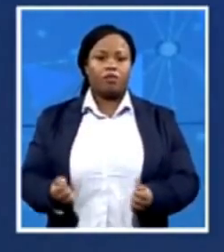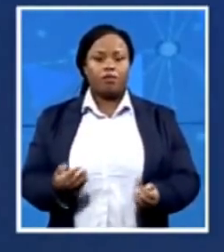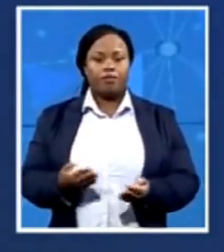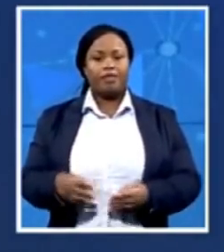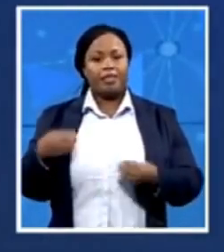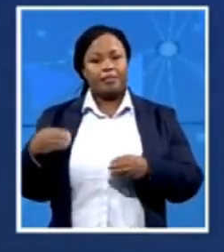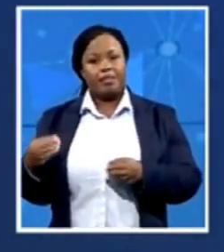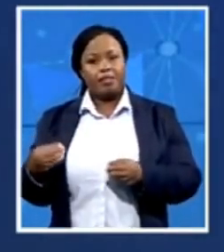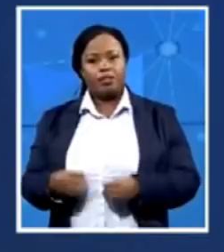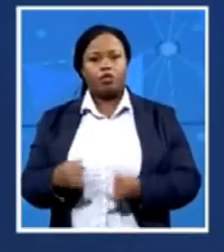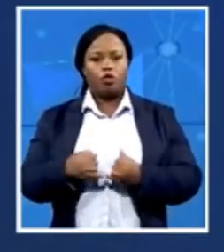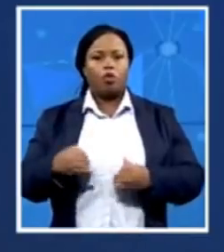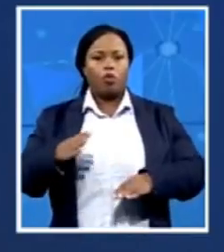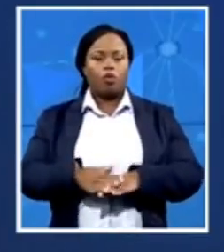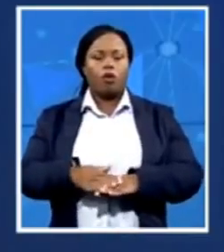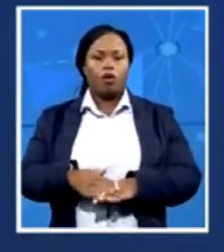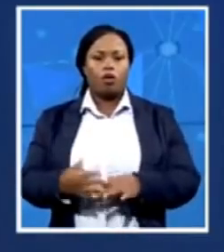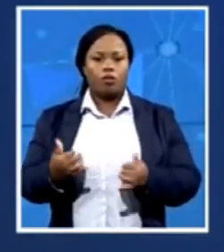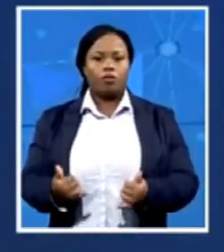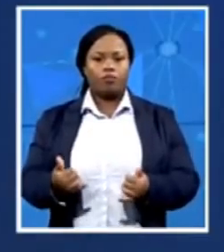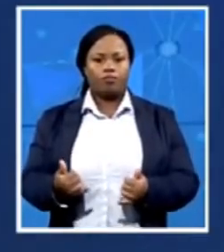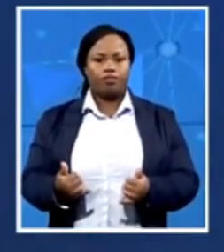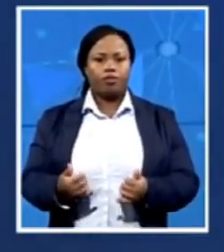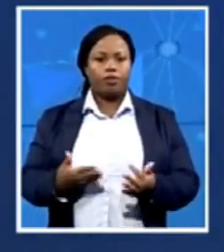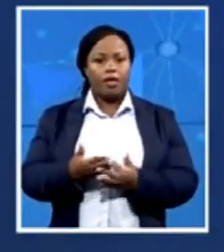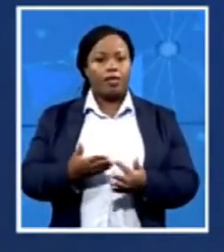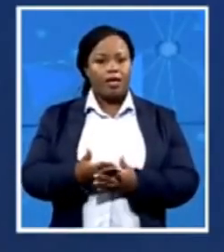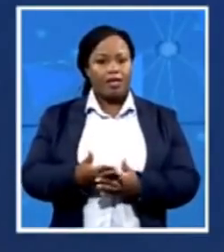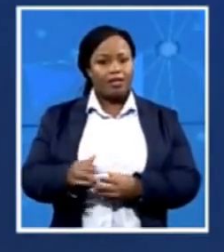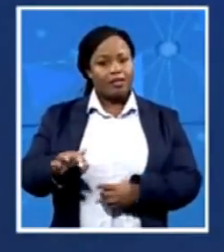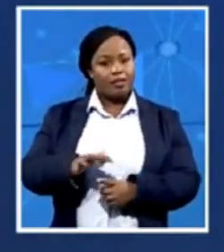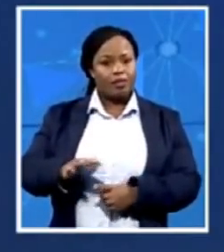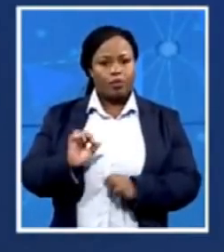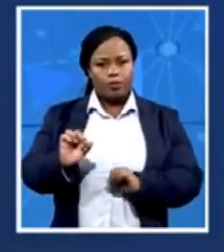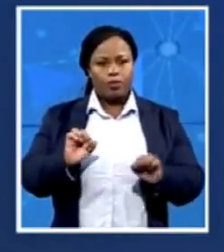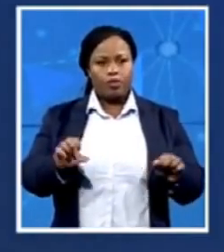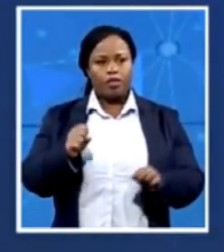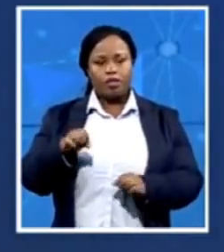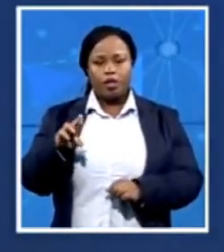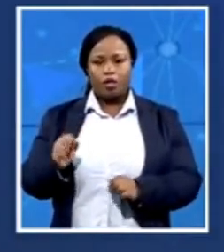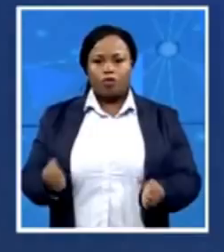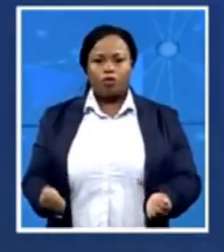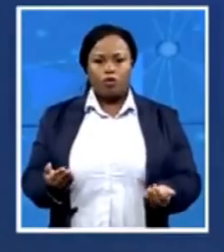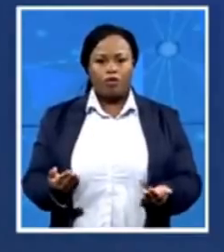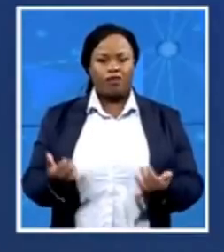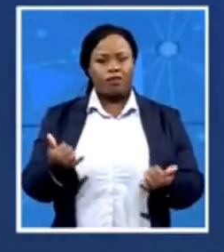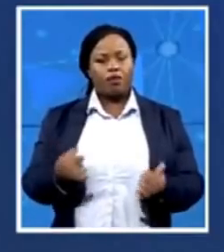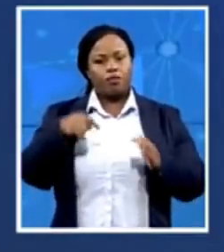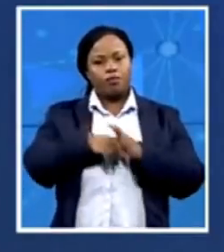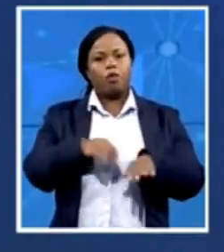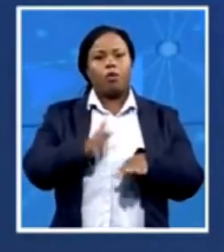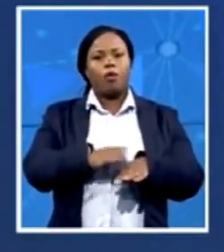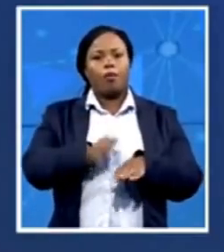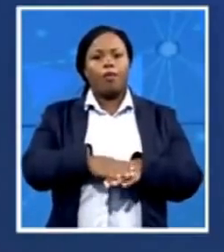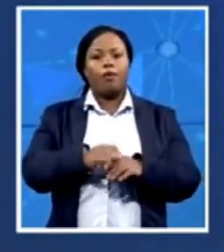to access facilities that SARS offers. Now, let's get more on this and what's the situation on the ground.